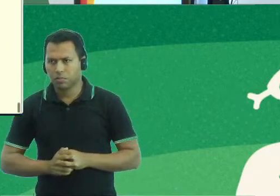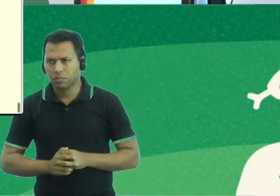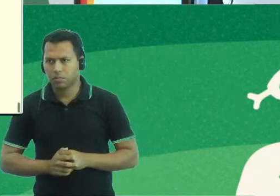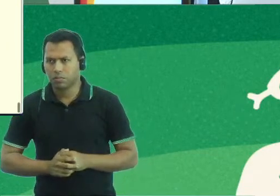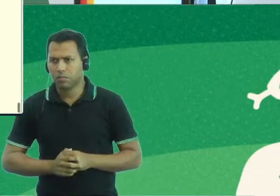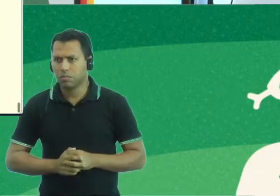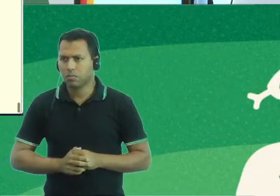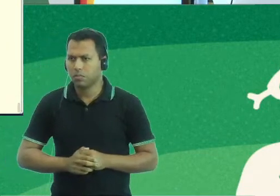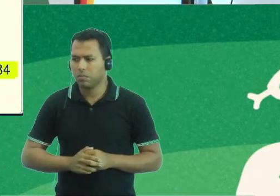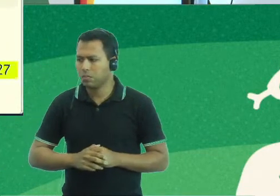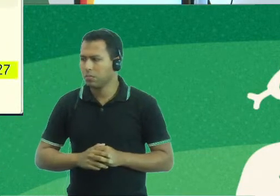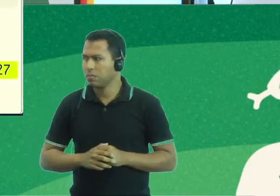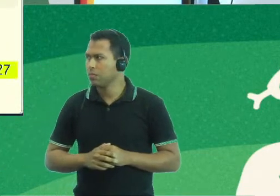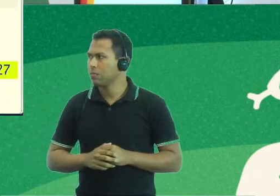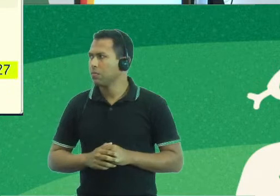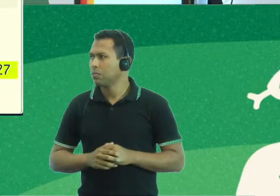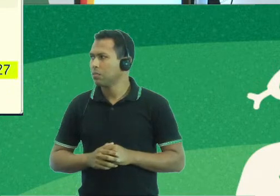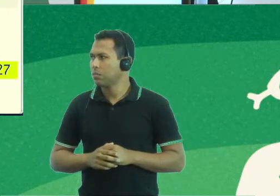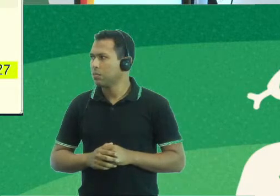oh, I guess I can't see that.